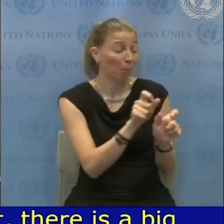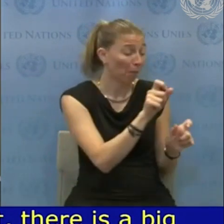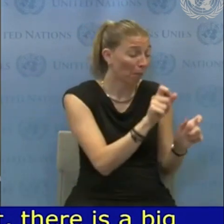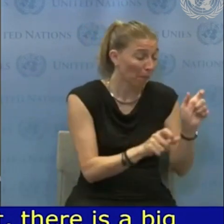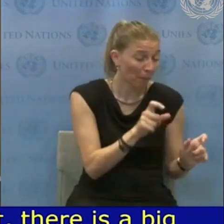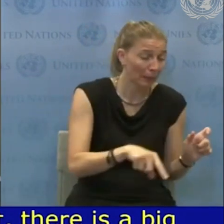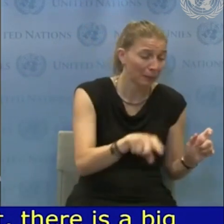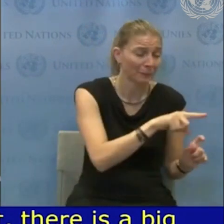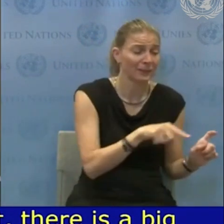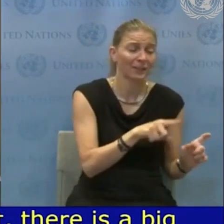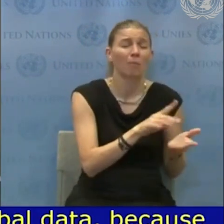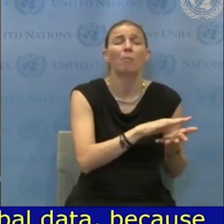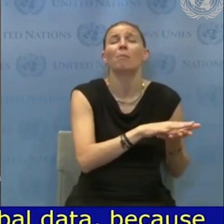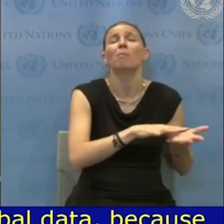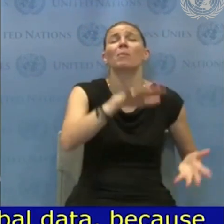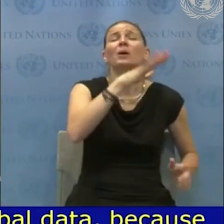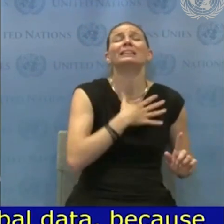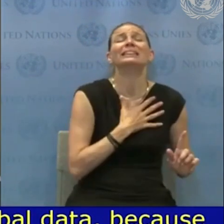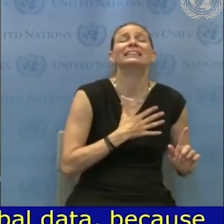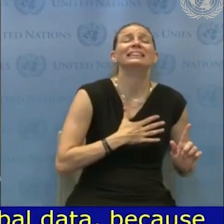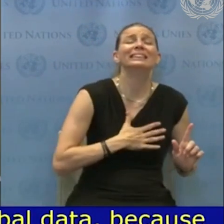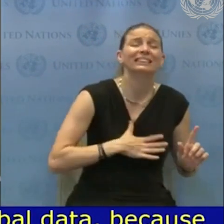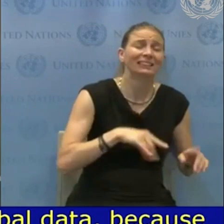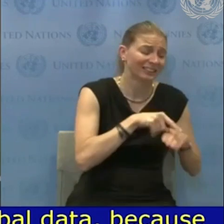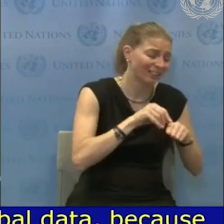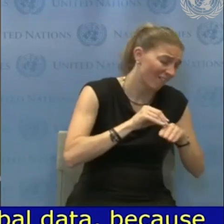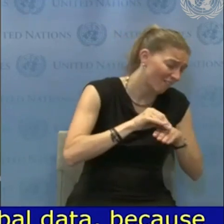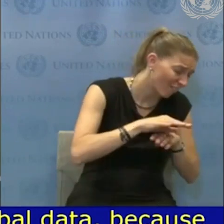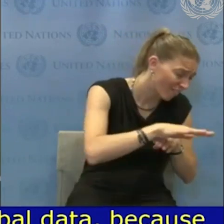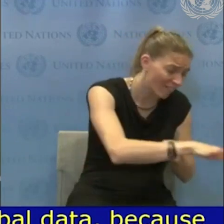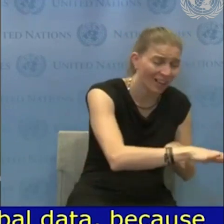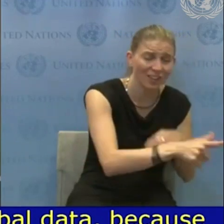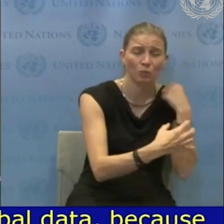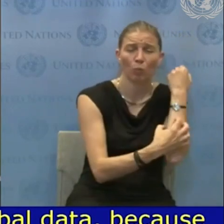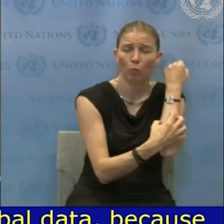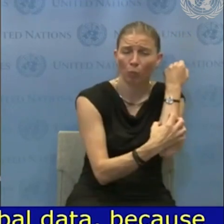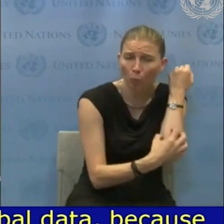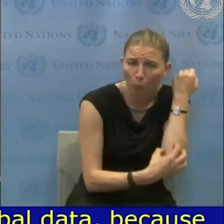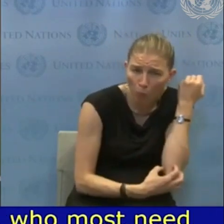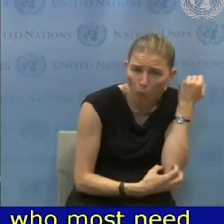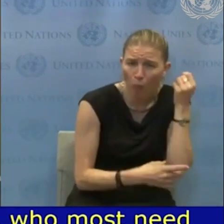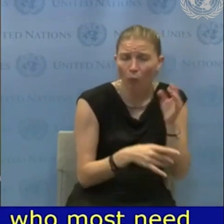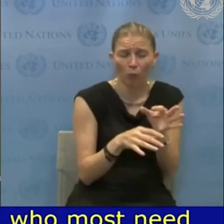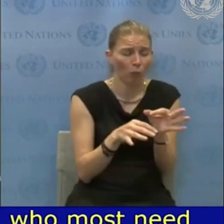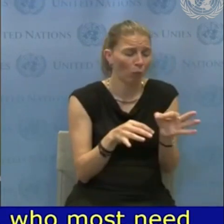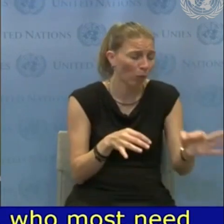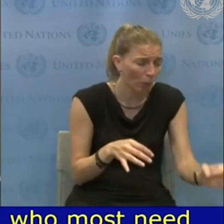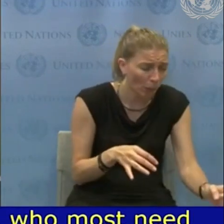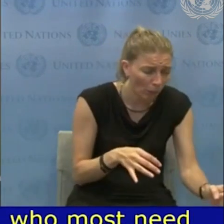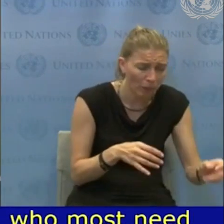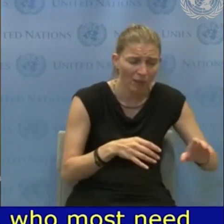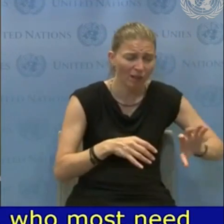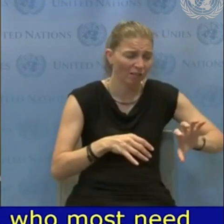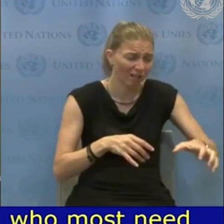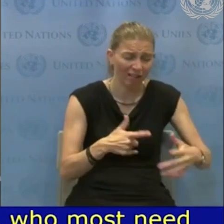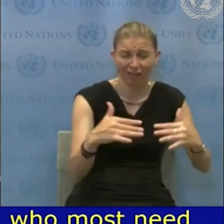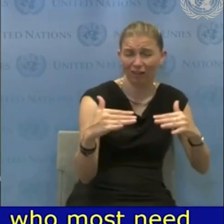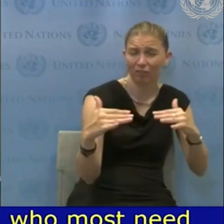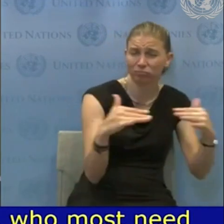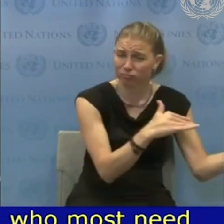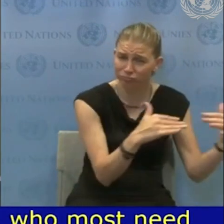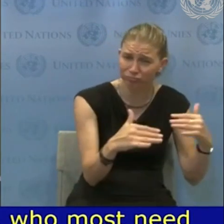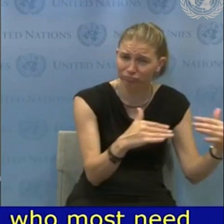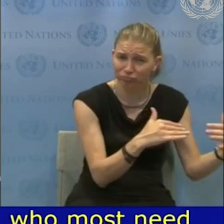their lives, people who are very poor, people who live in countries that are ravaged by conflict, they